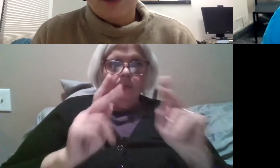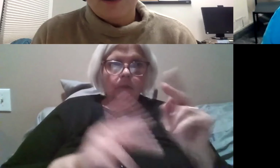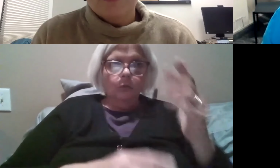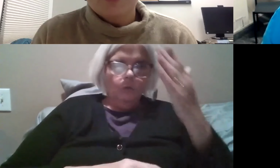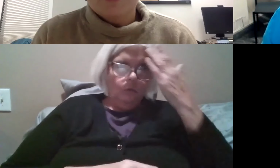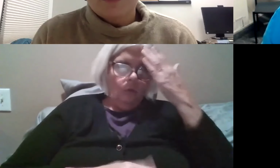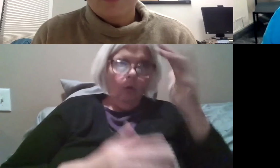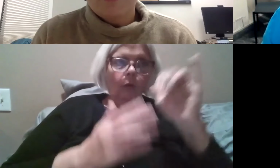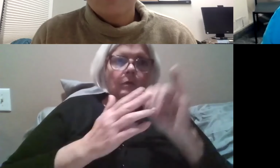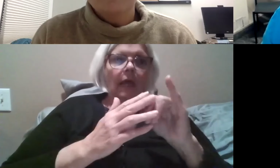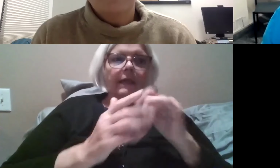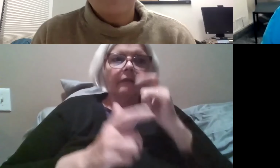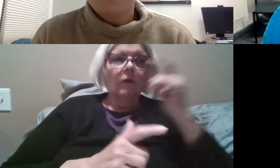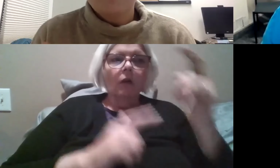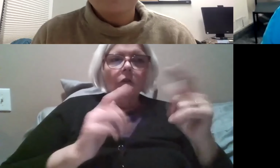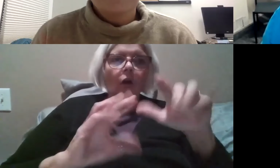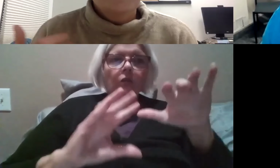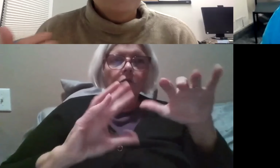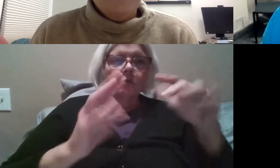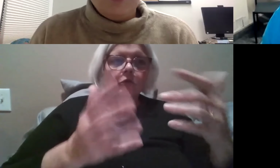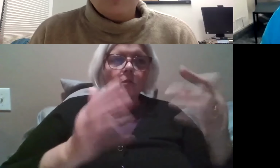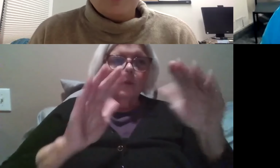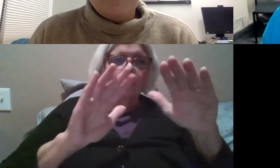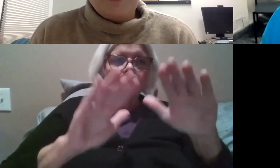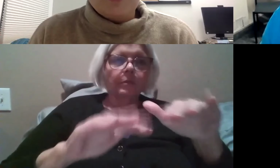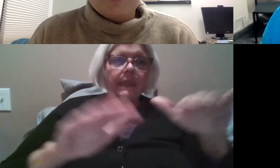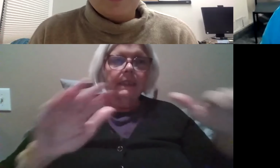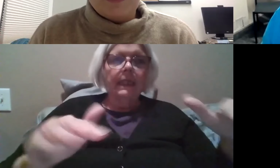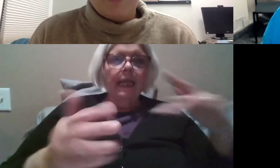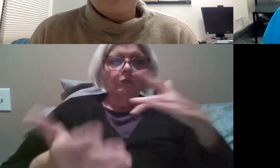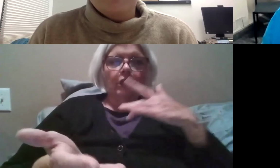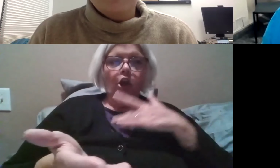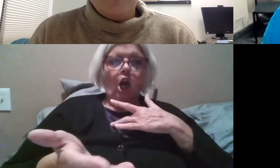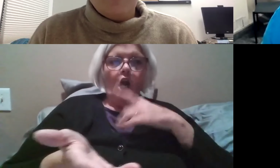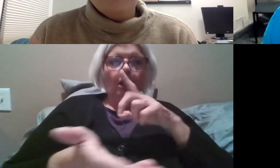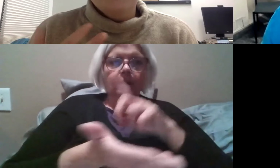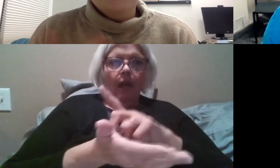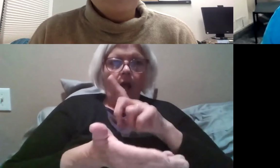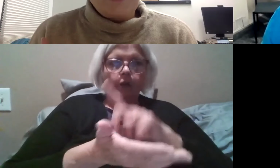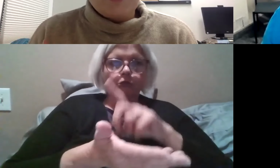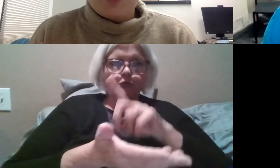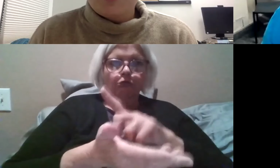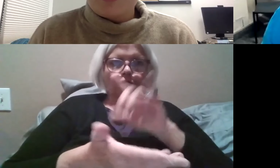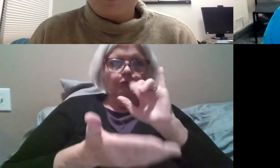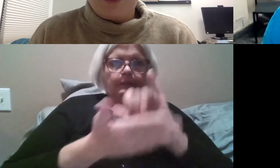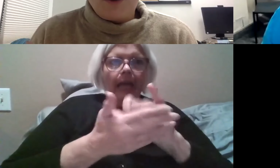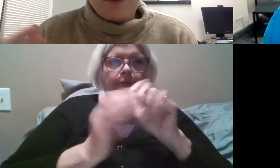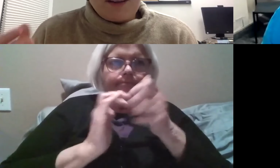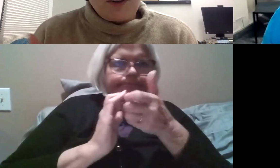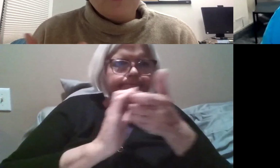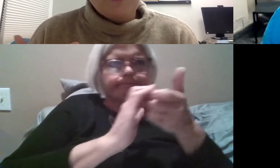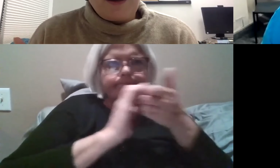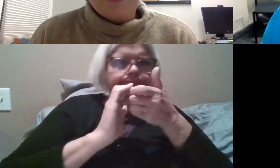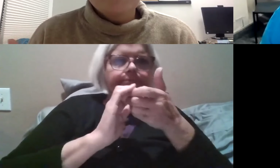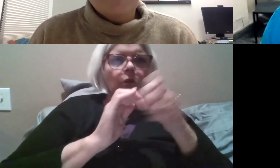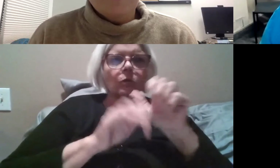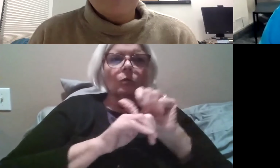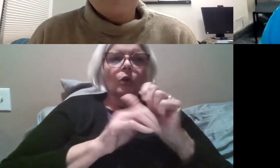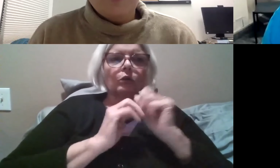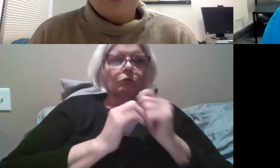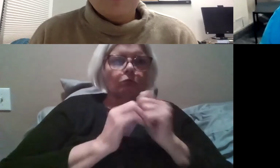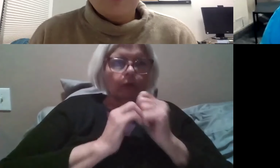pediatric cardiologists that all work very closely together. Boston Children's being one of them with